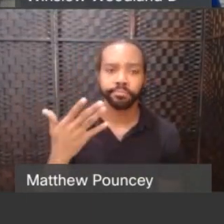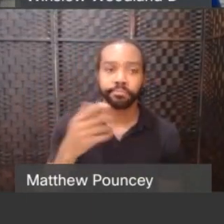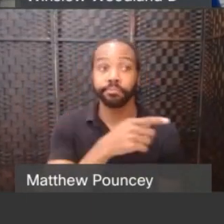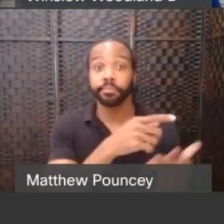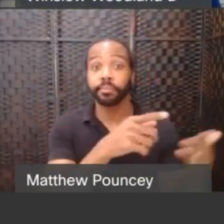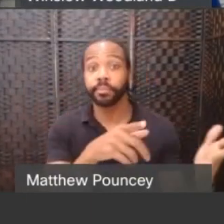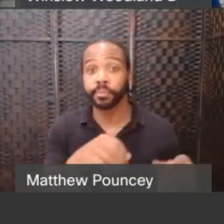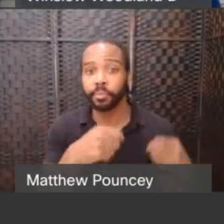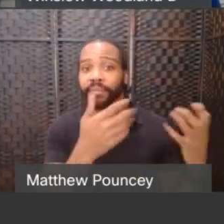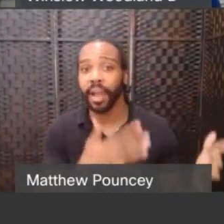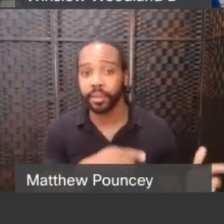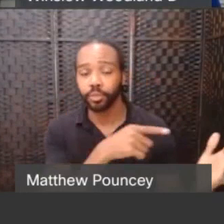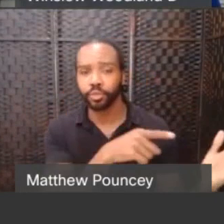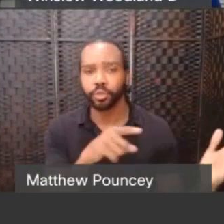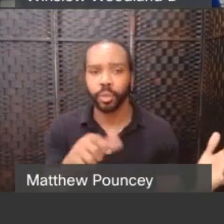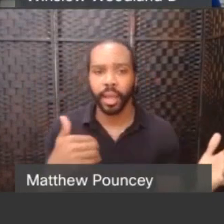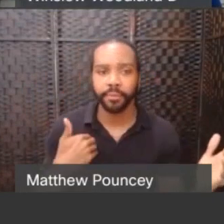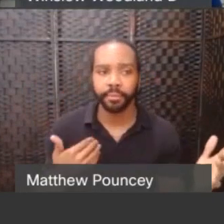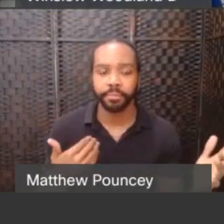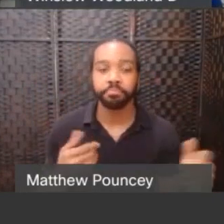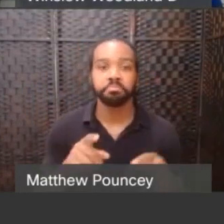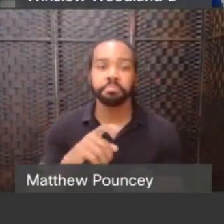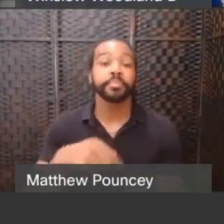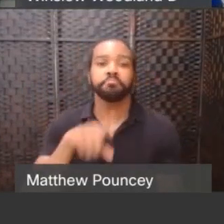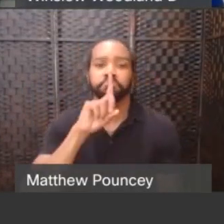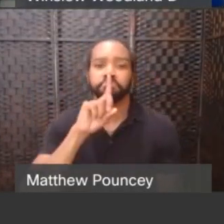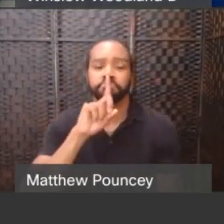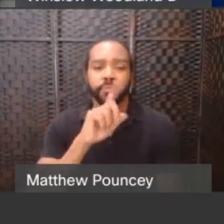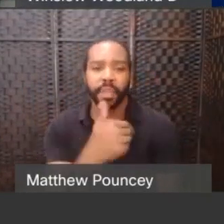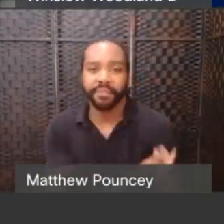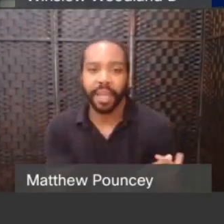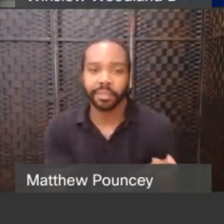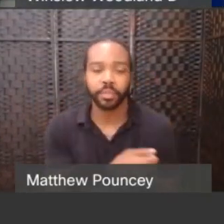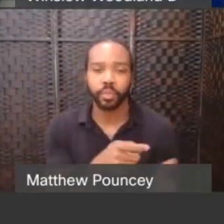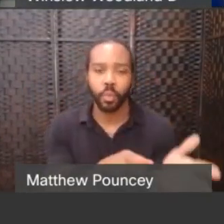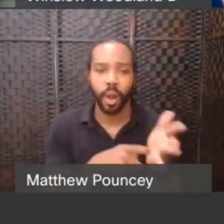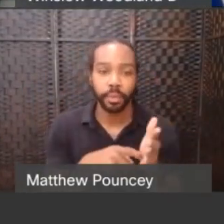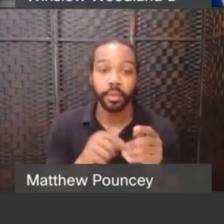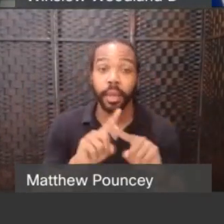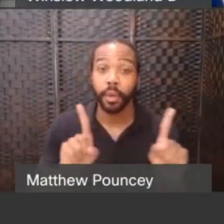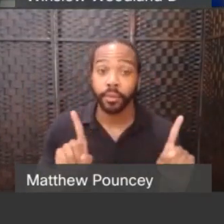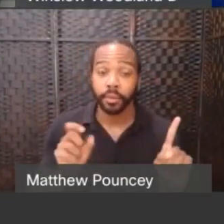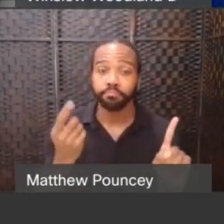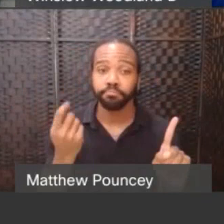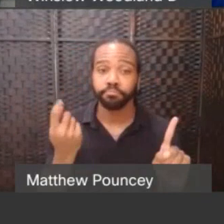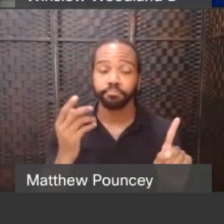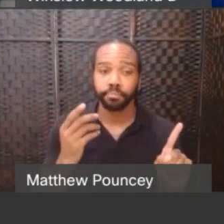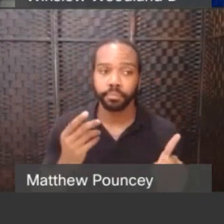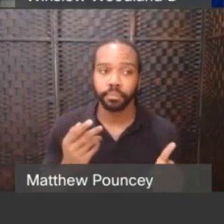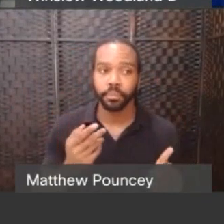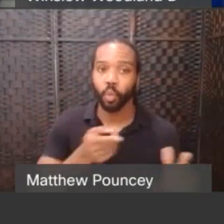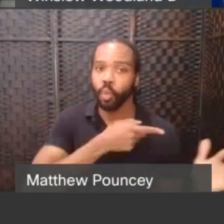providers to have, there are not vaccination requirements. However, we are